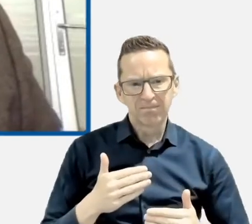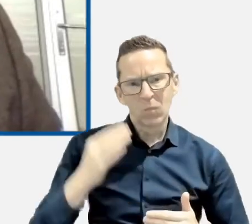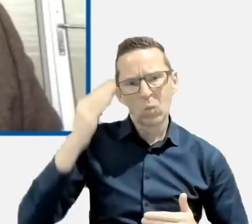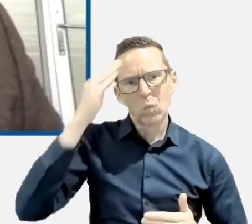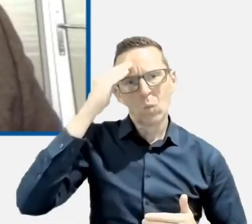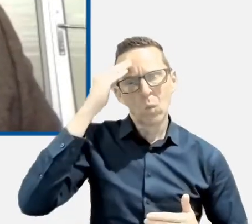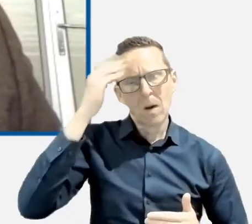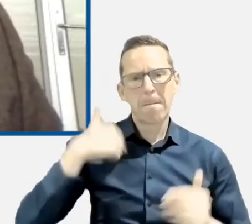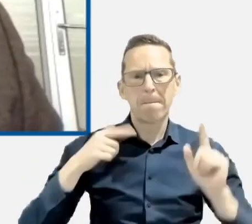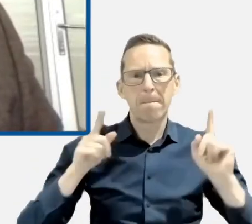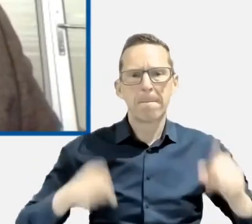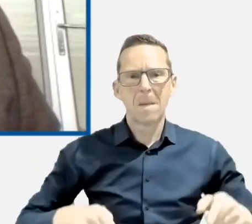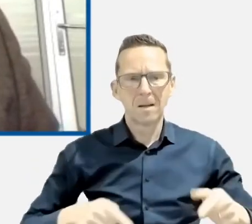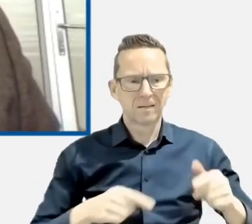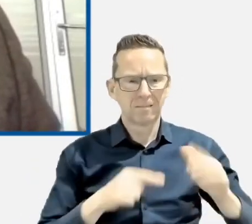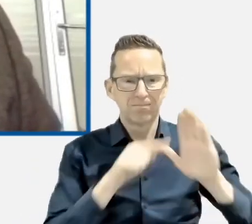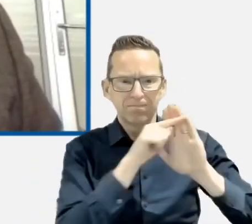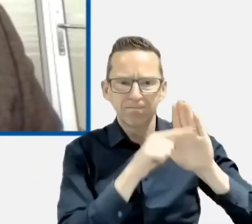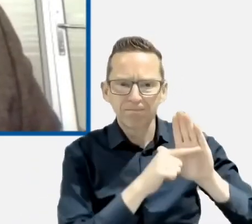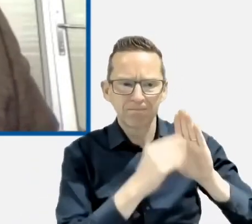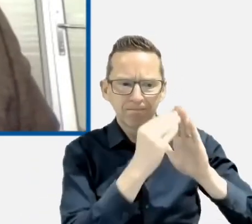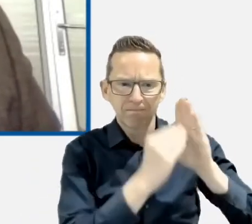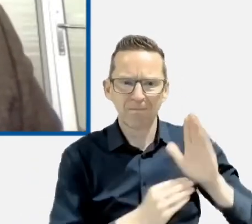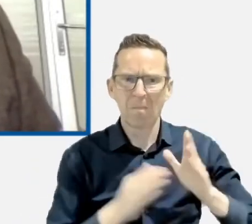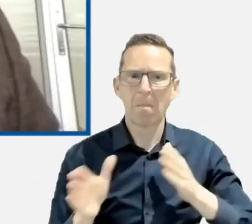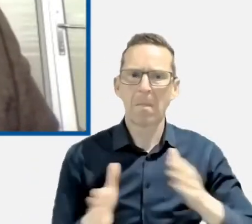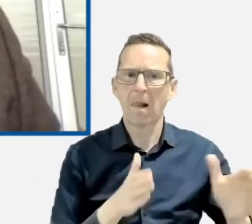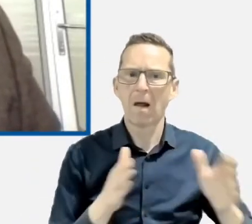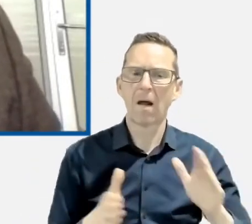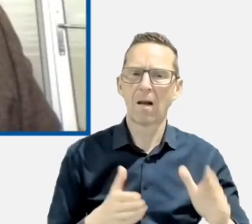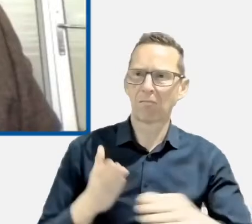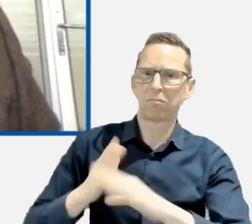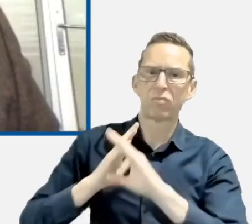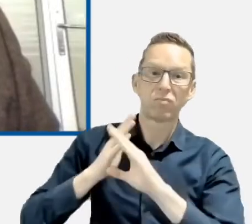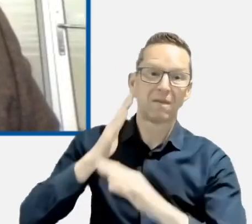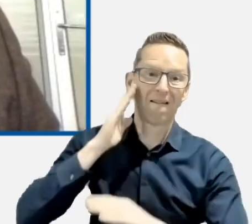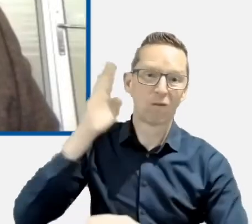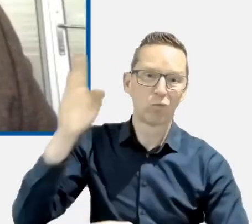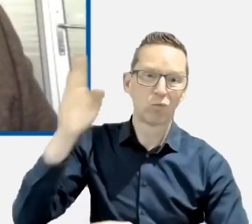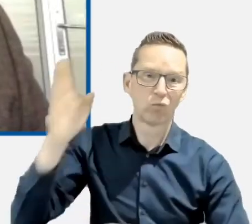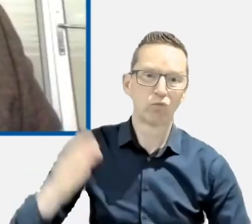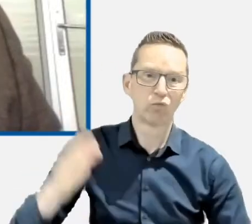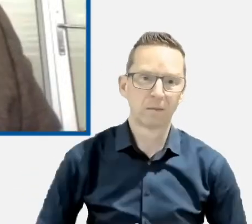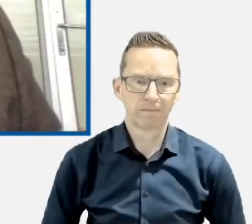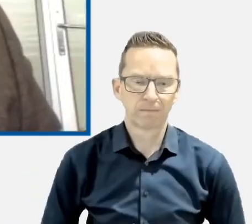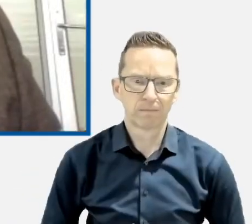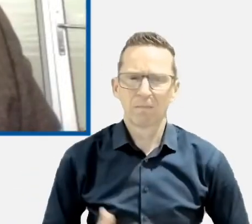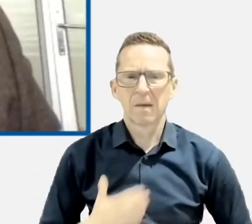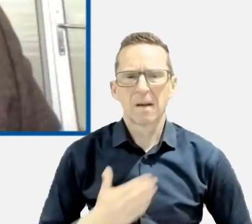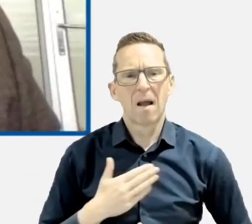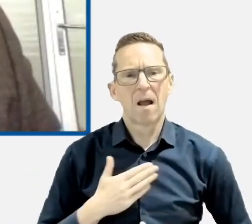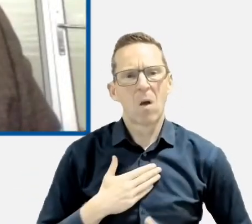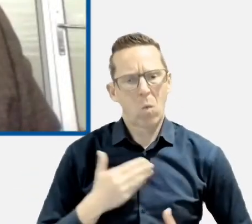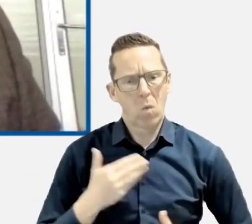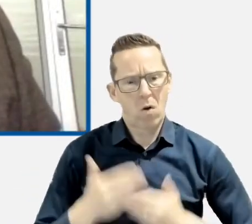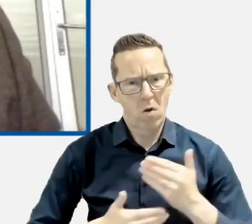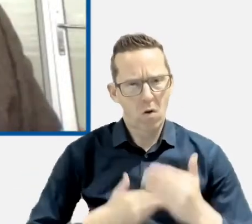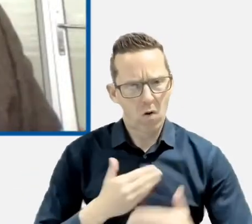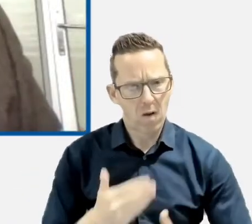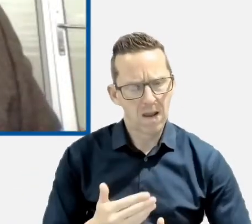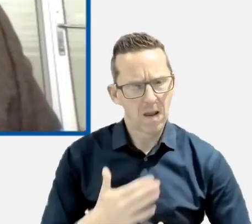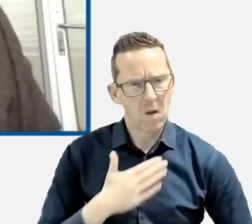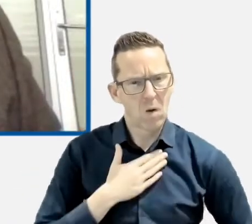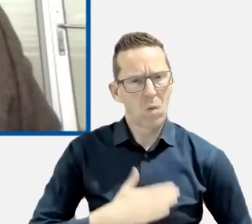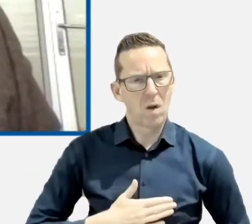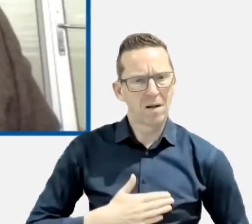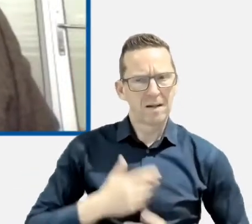So basically, our approach then is that we needed to understand disaster risk in all